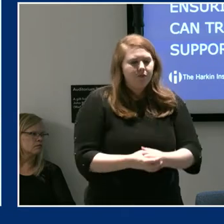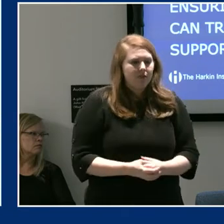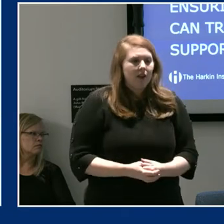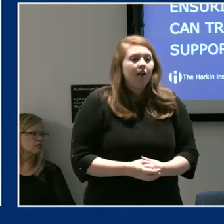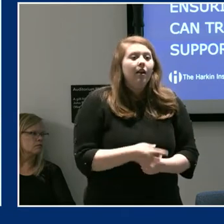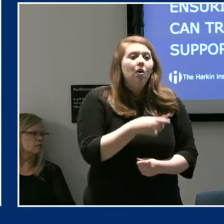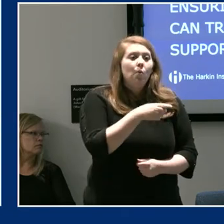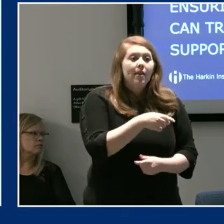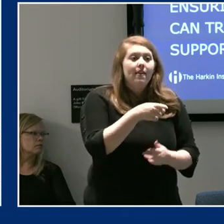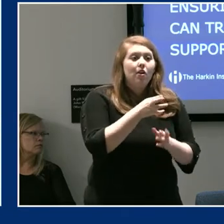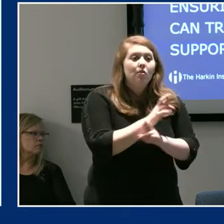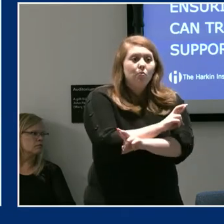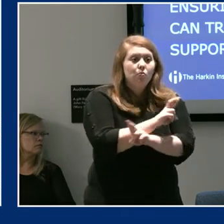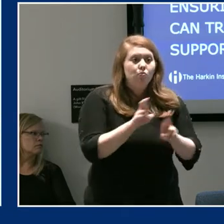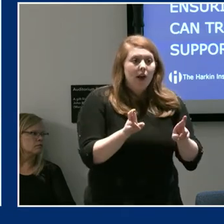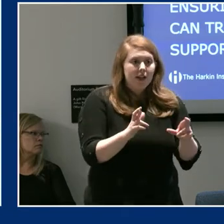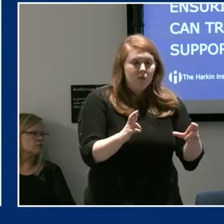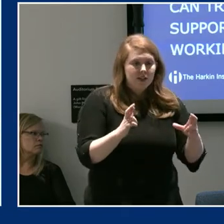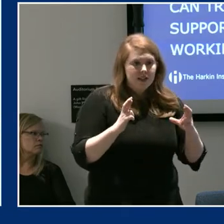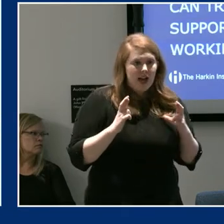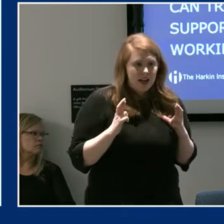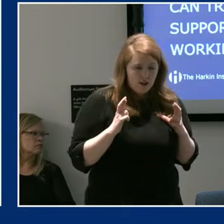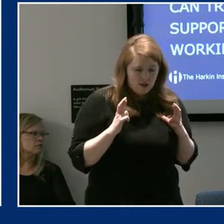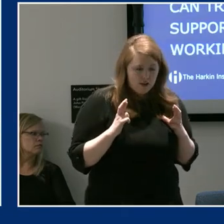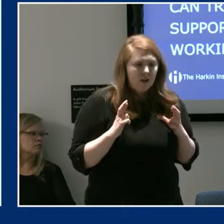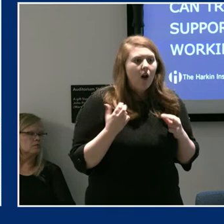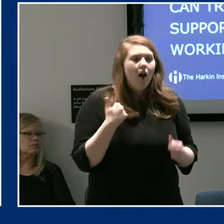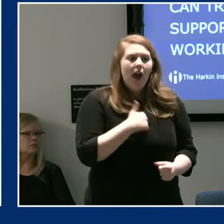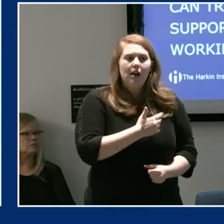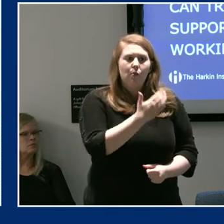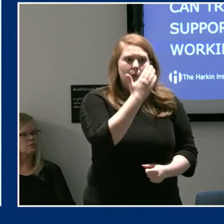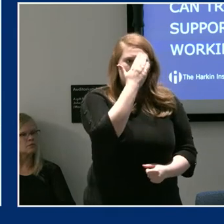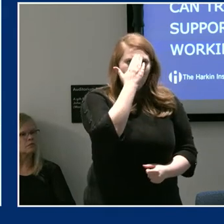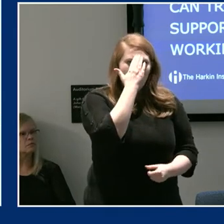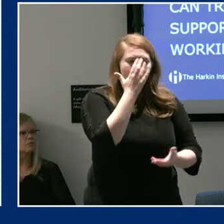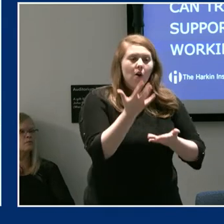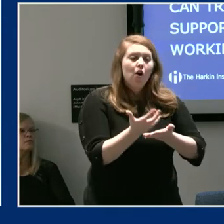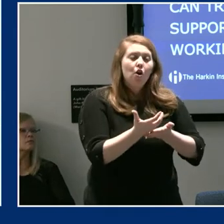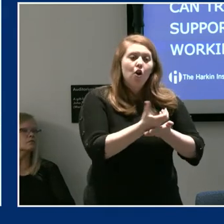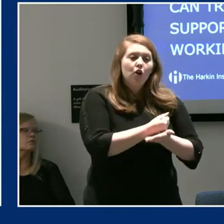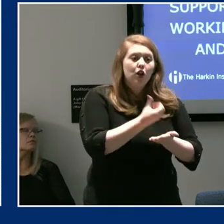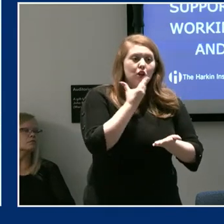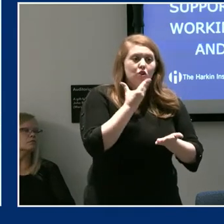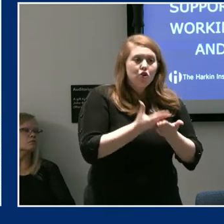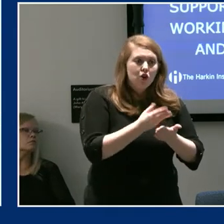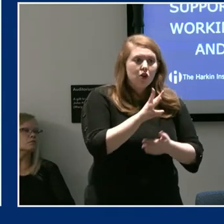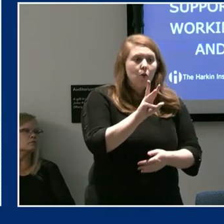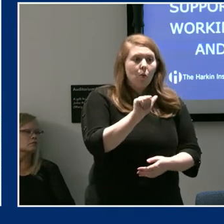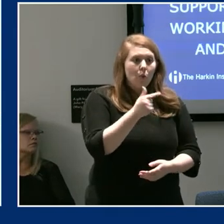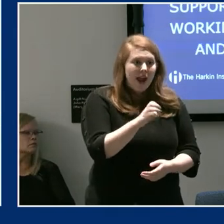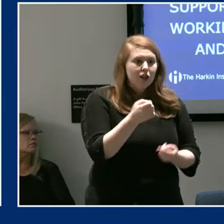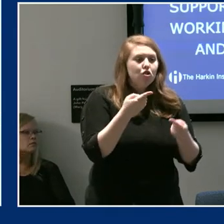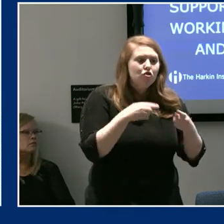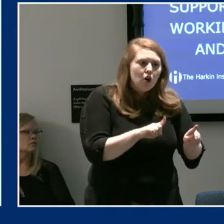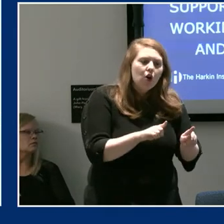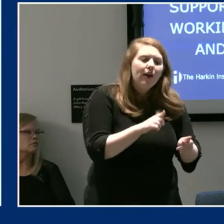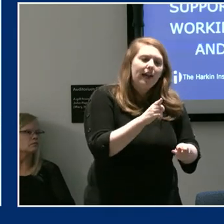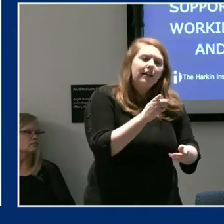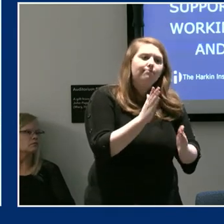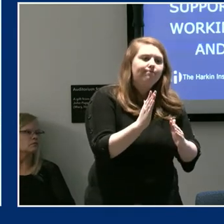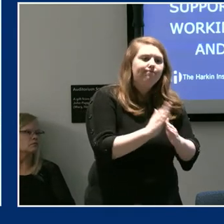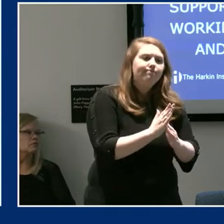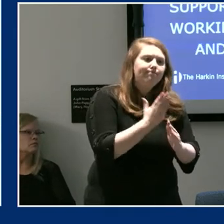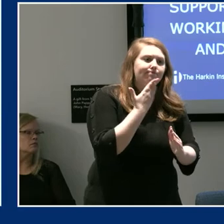enter retirement. And we do that, we know that earning good wages during the prime working years